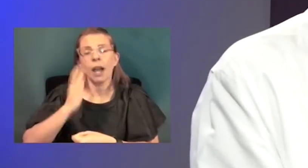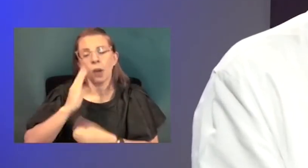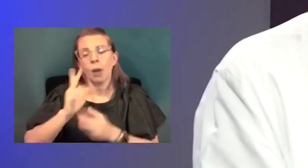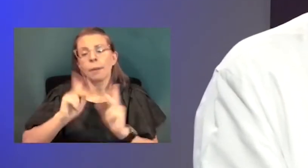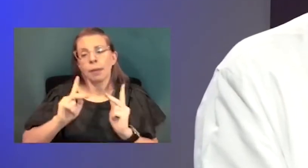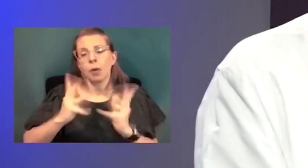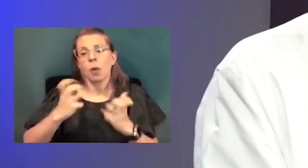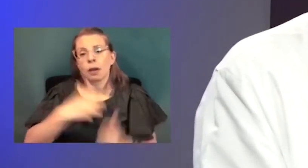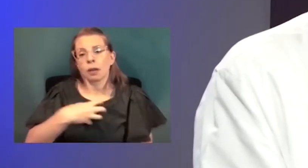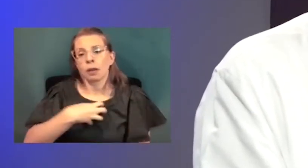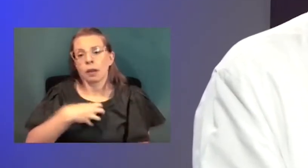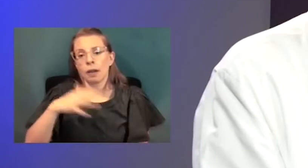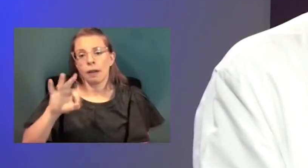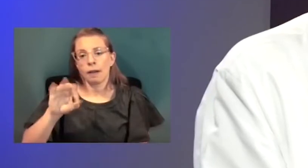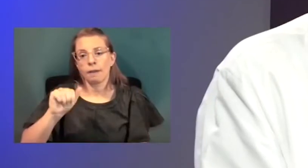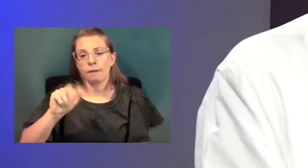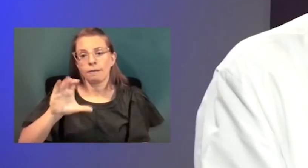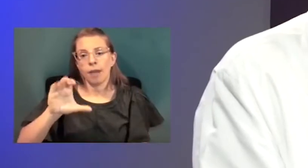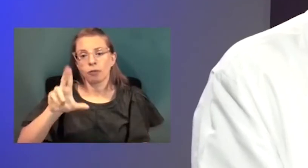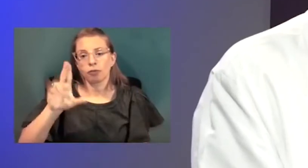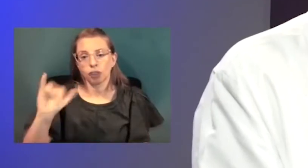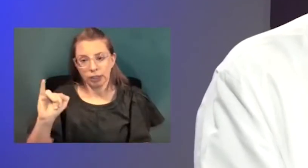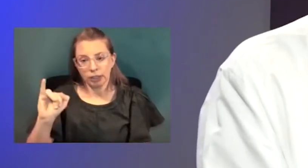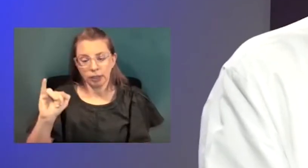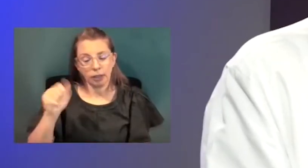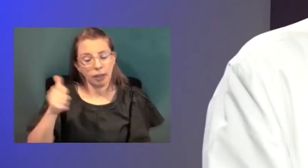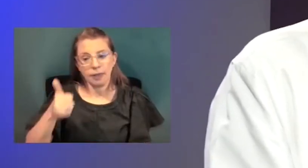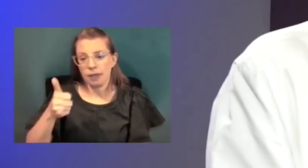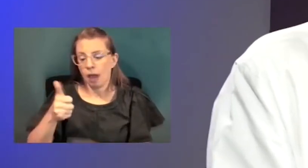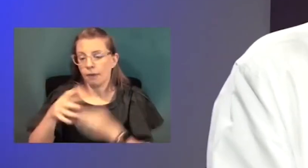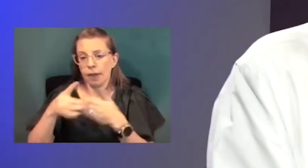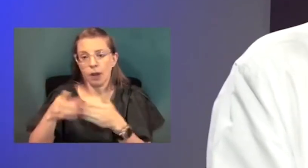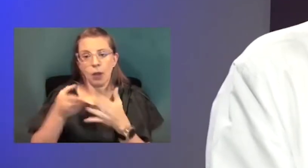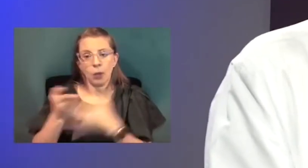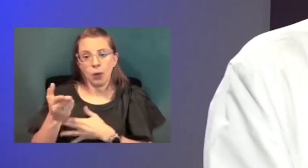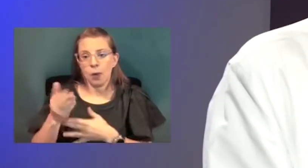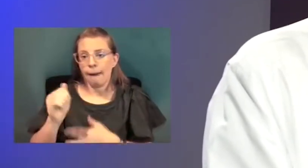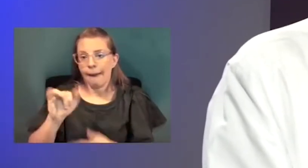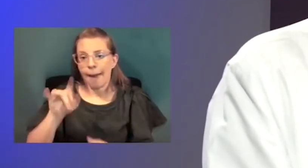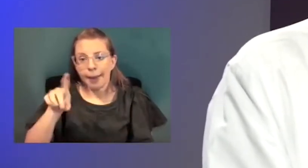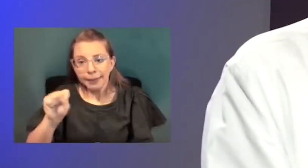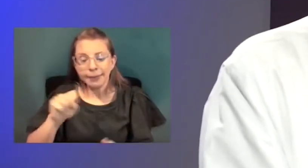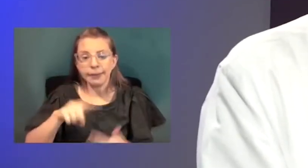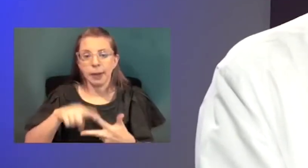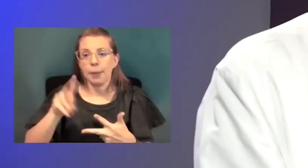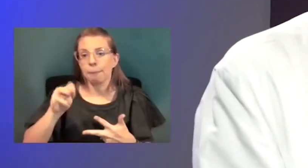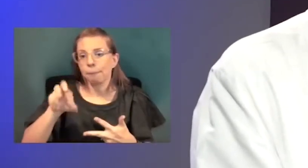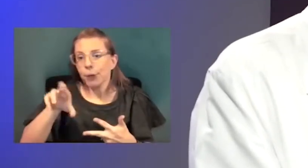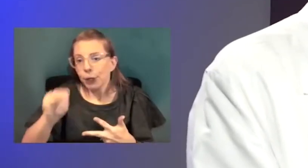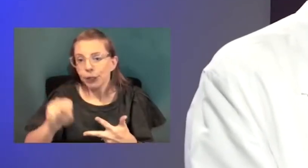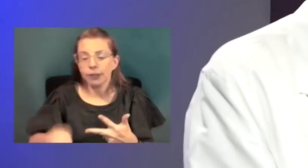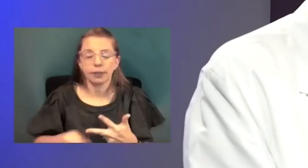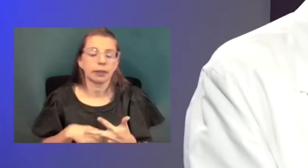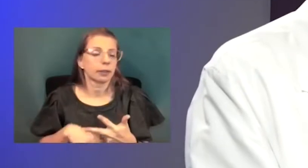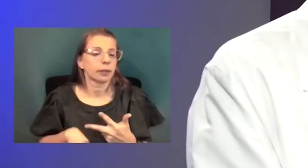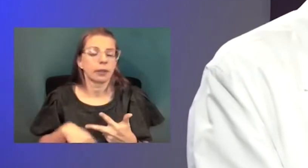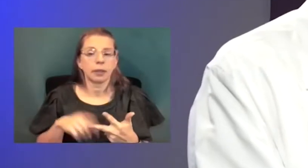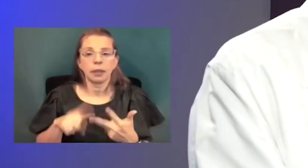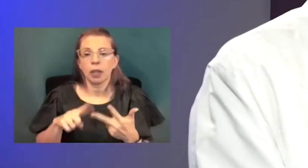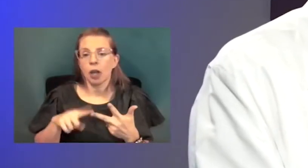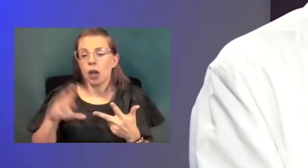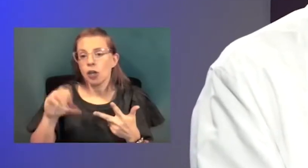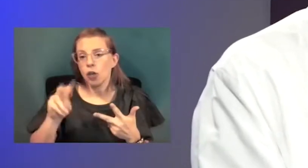folks, Fauci's been fantastic. This guy's led us through AIDS. He's led us through MERS. He's led us through other forms of SARS-CoV-1 and other